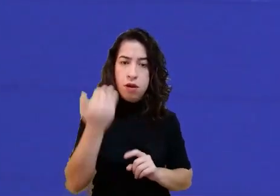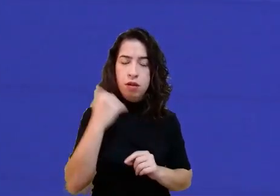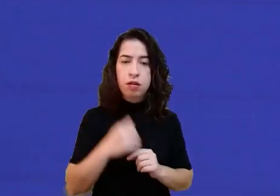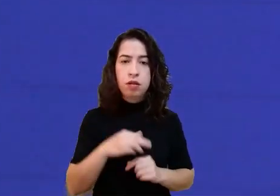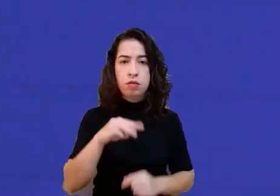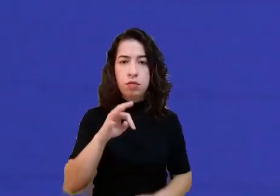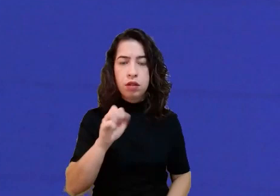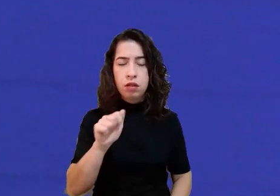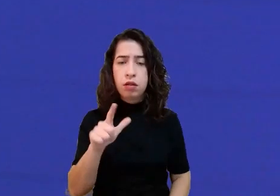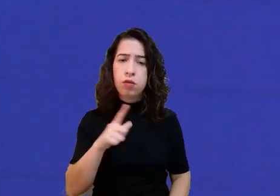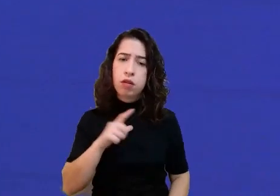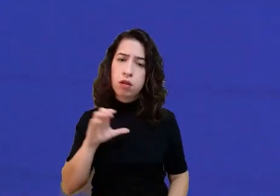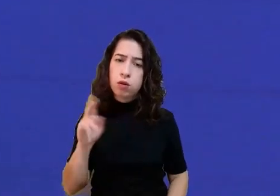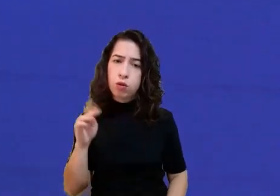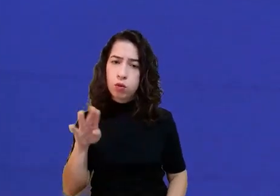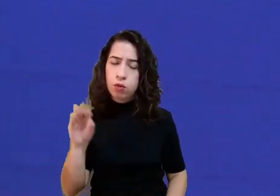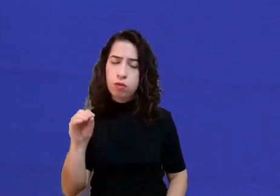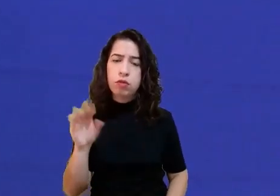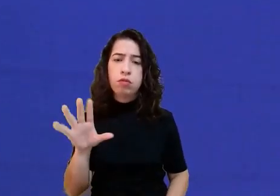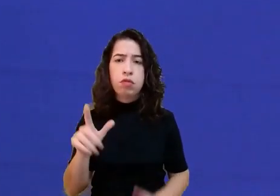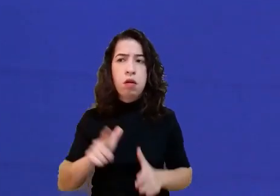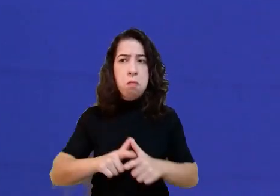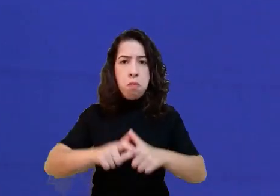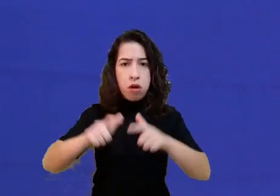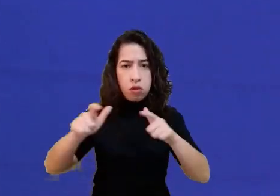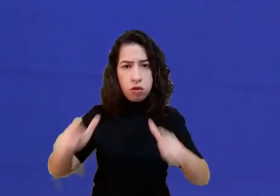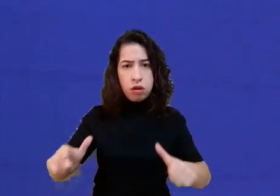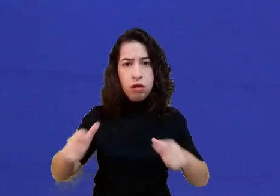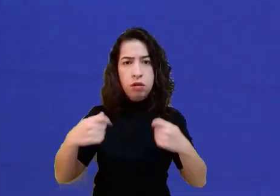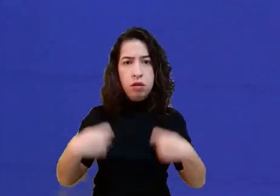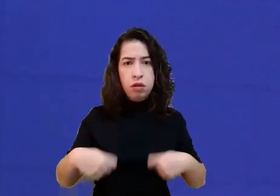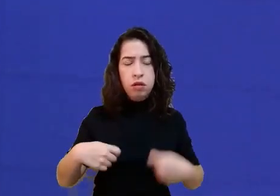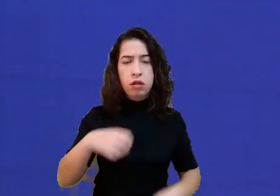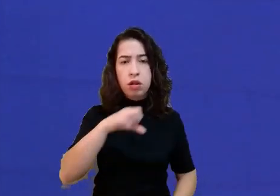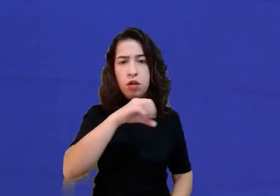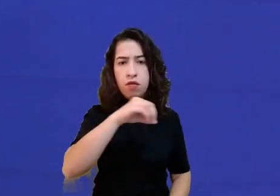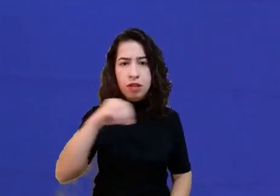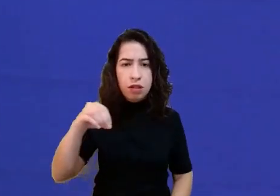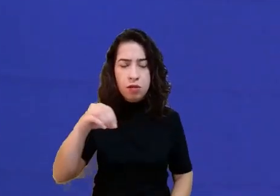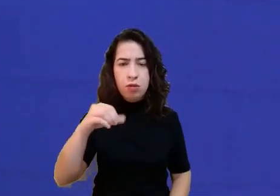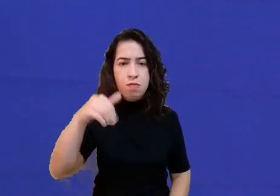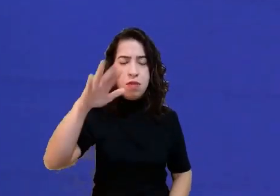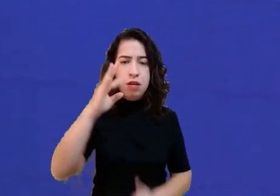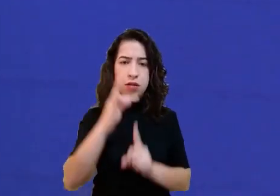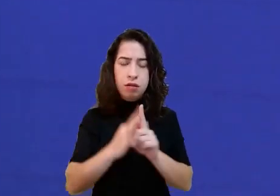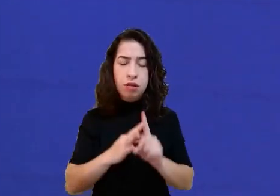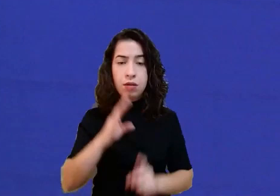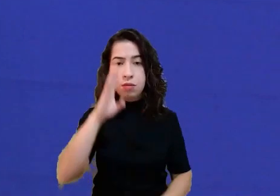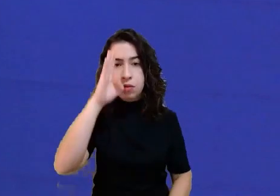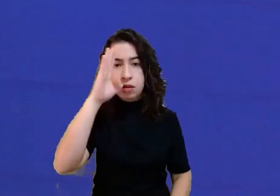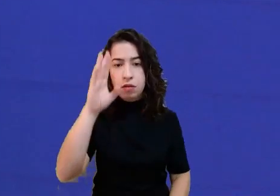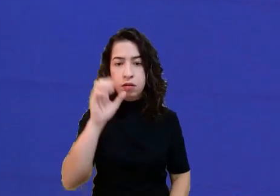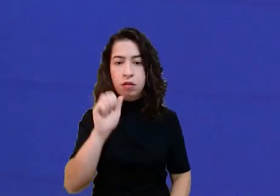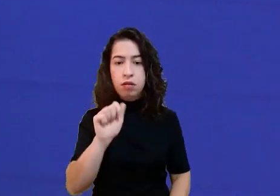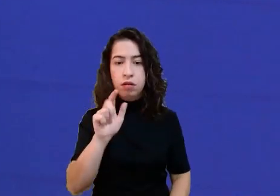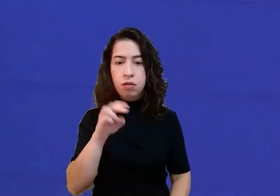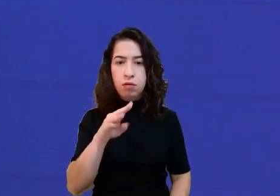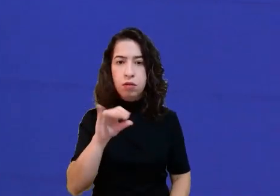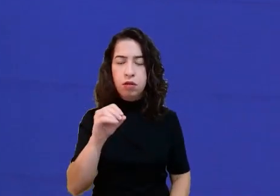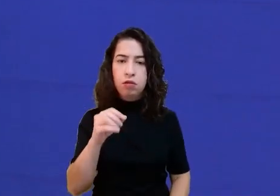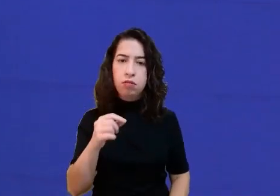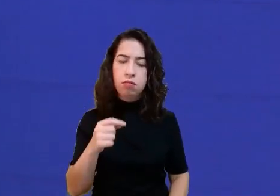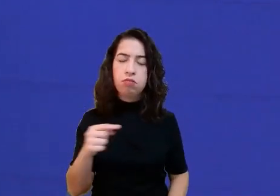you have like copper, but other materials over four, all of them more than